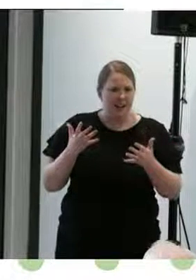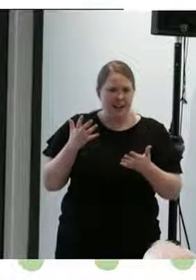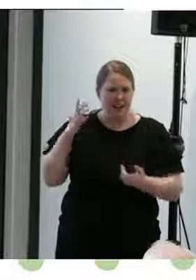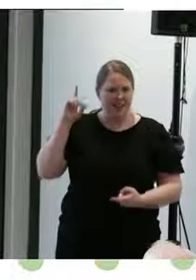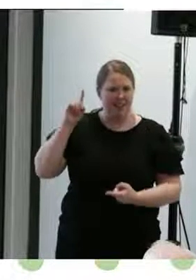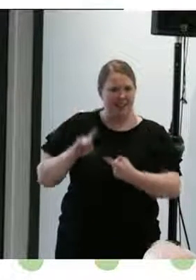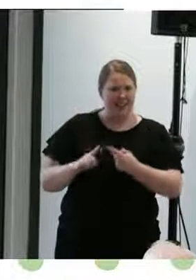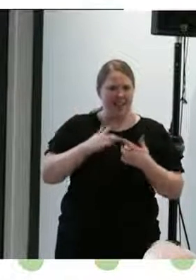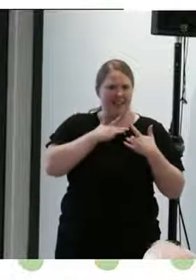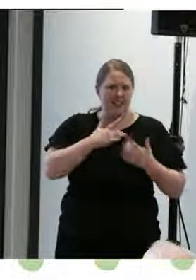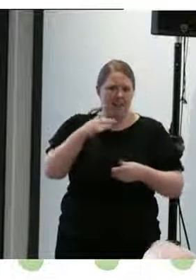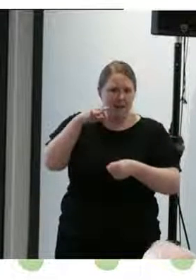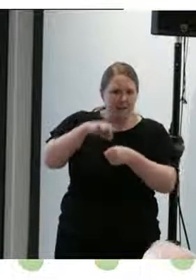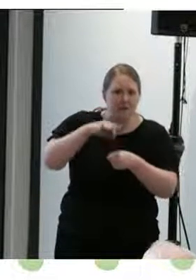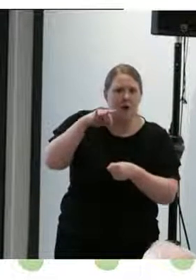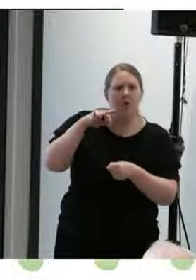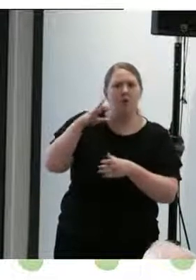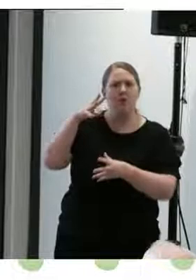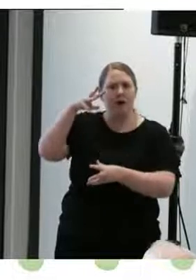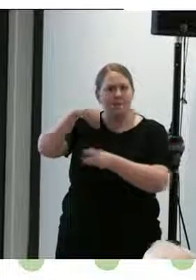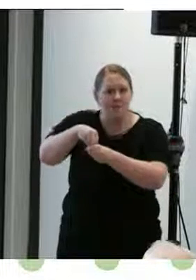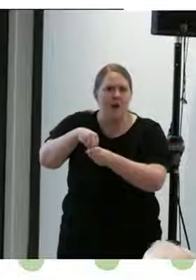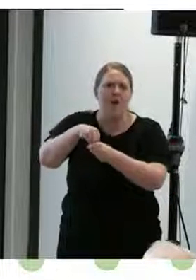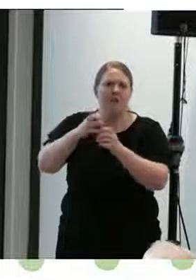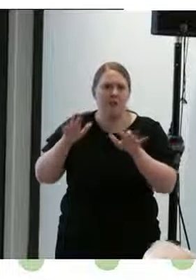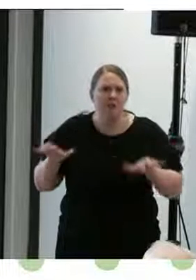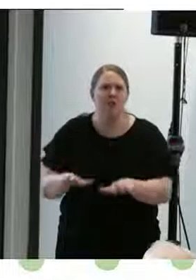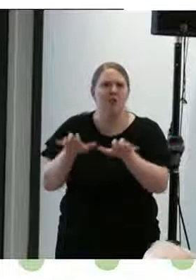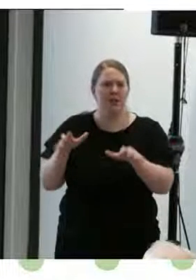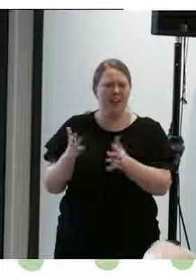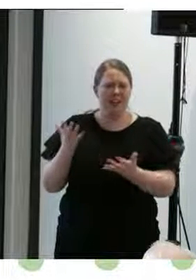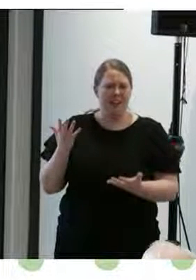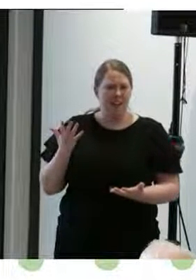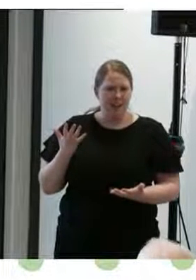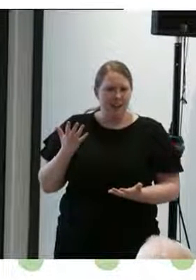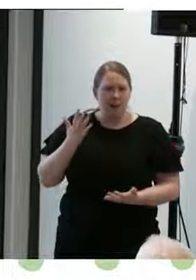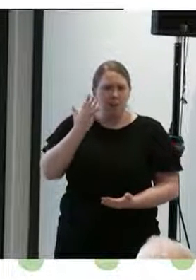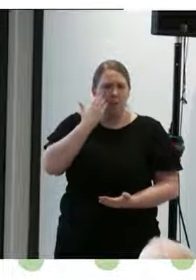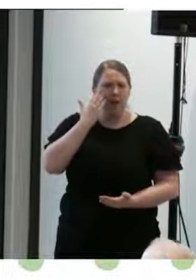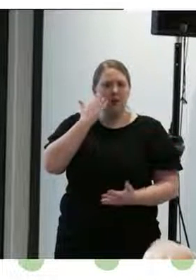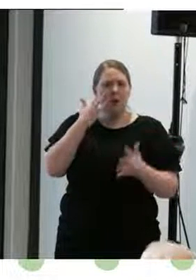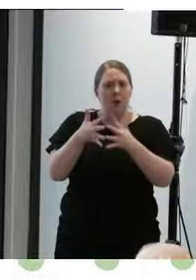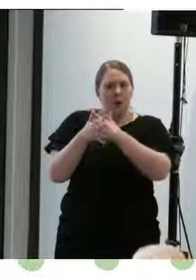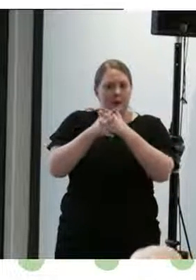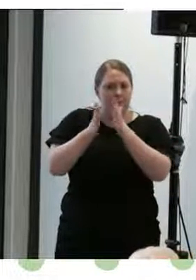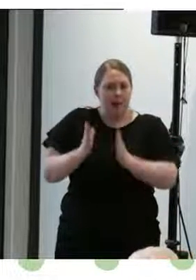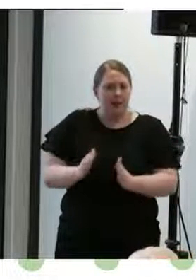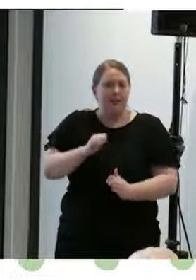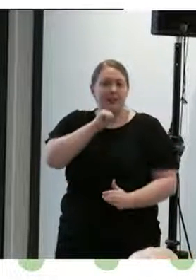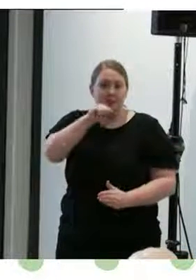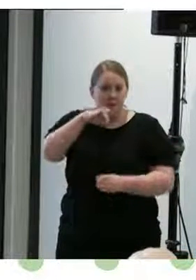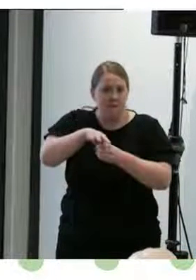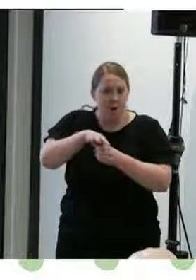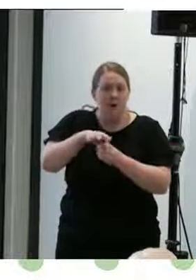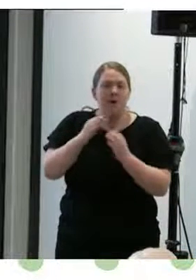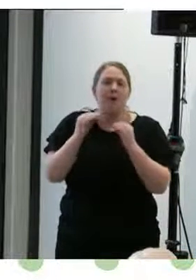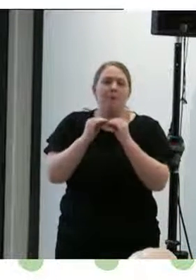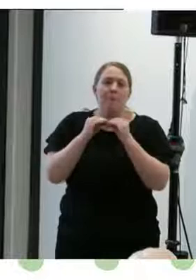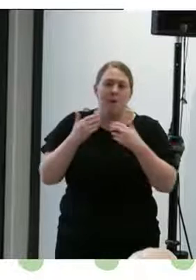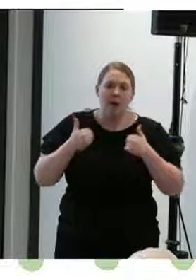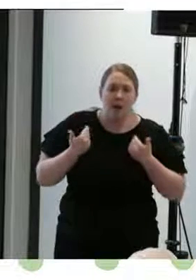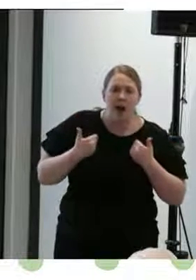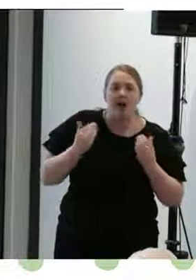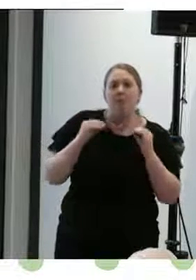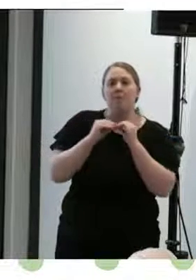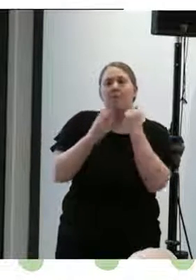to vote or to act in their own self-interest. So we know that American non-voters are disproportionately younger, poorer, less